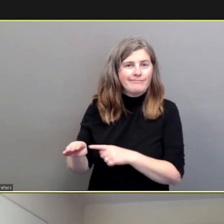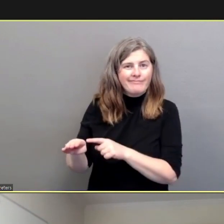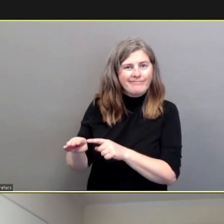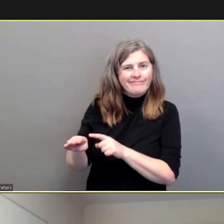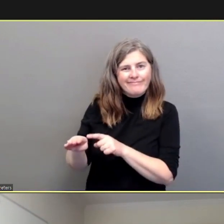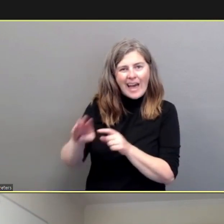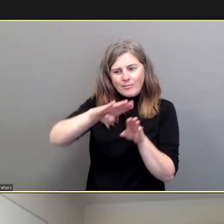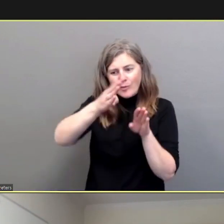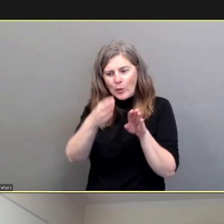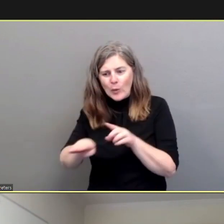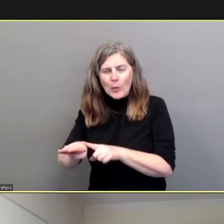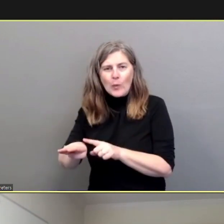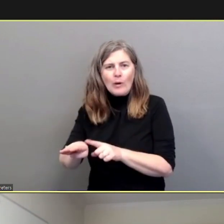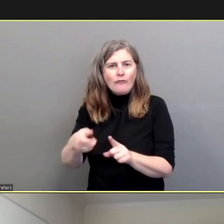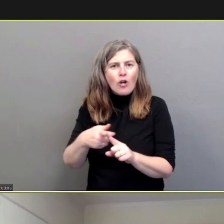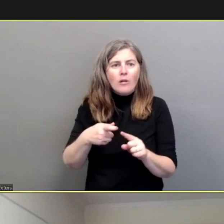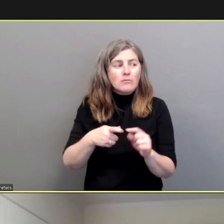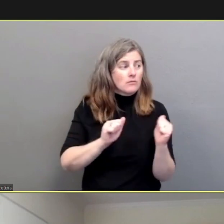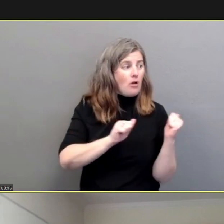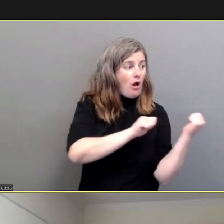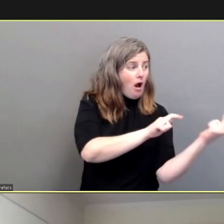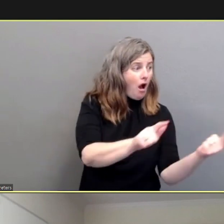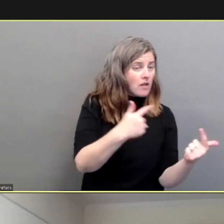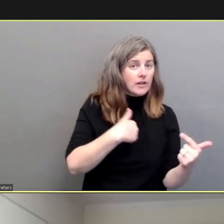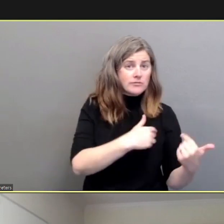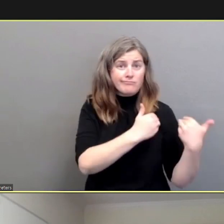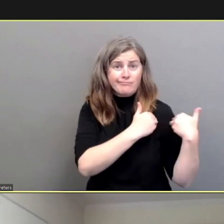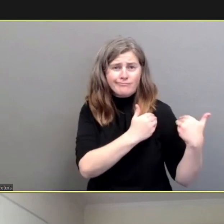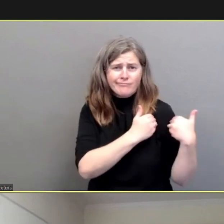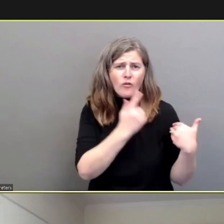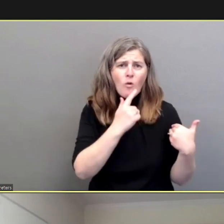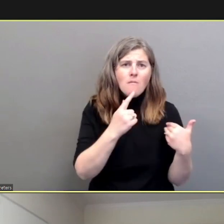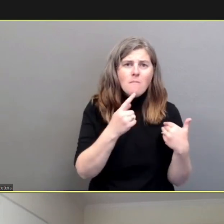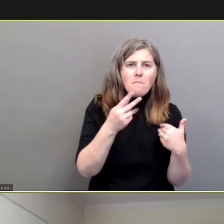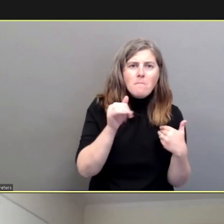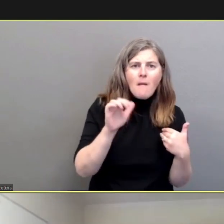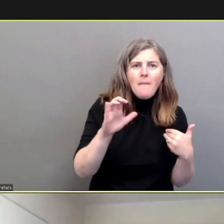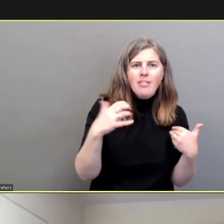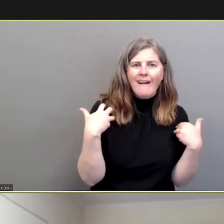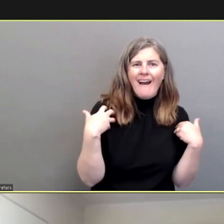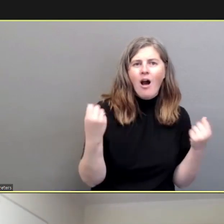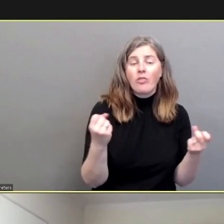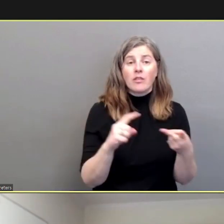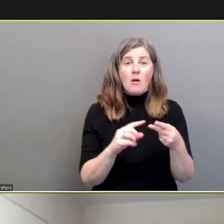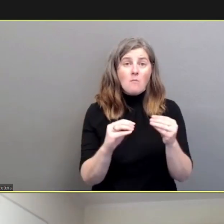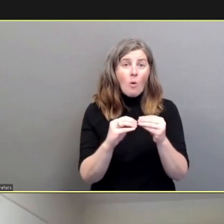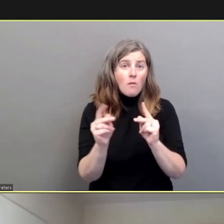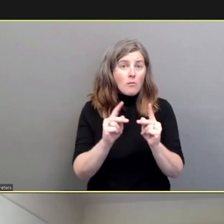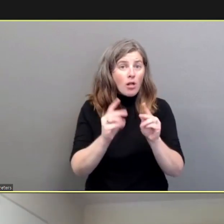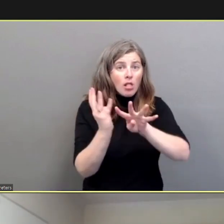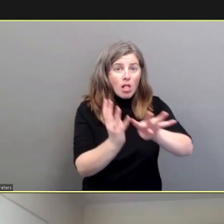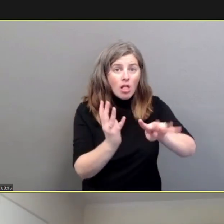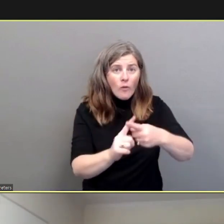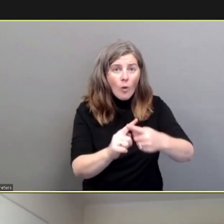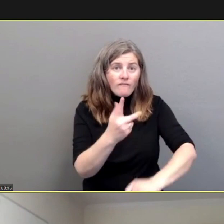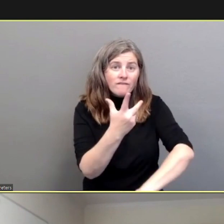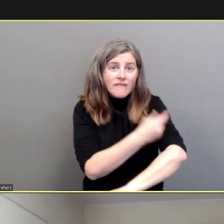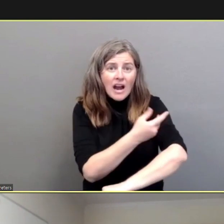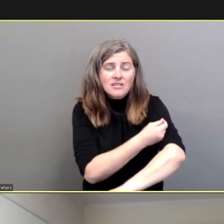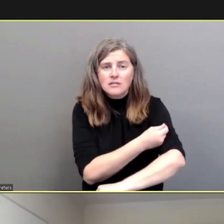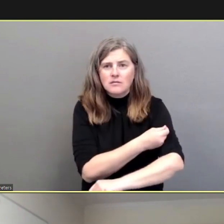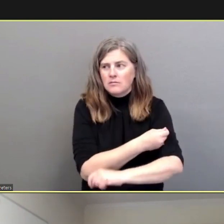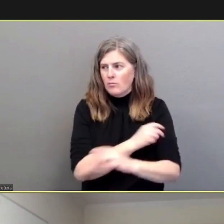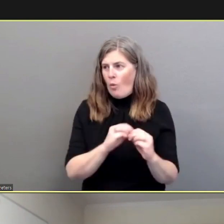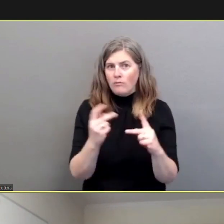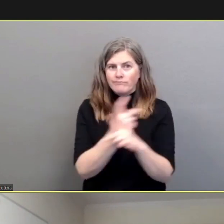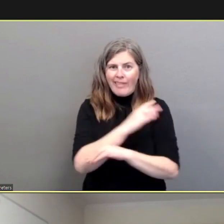health activity on all of our parts, a lot more people getting vaccinated, even more than we have now. I